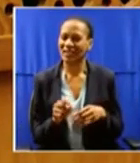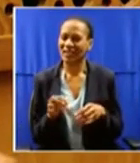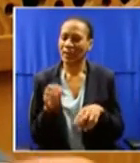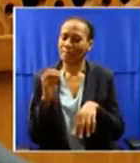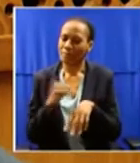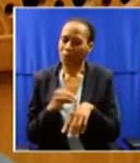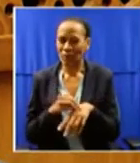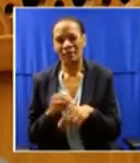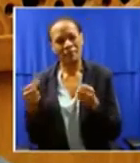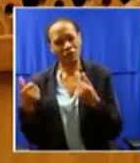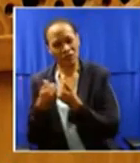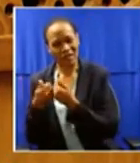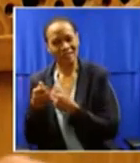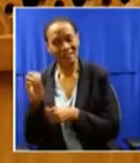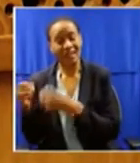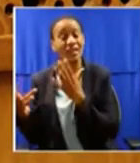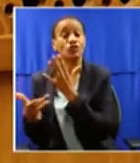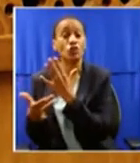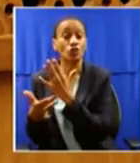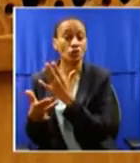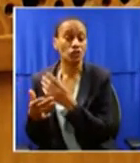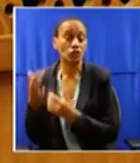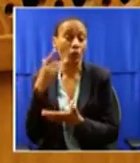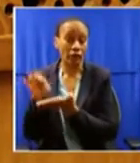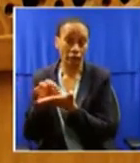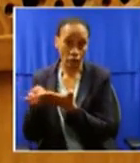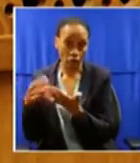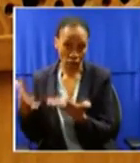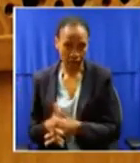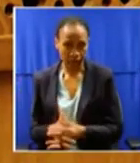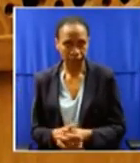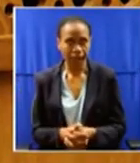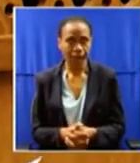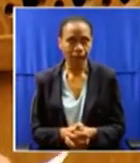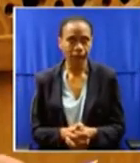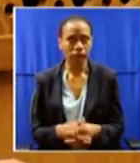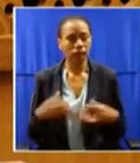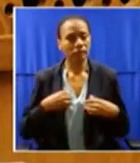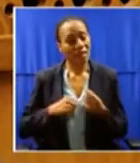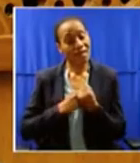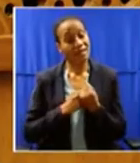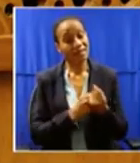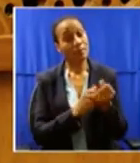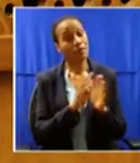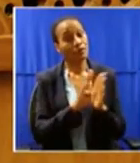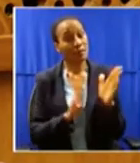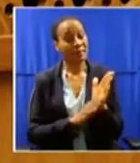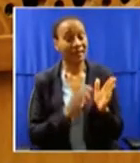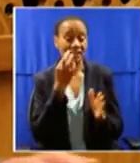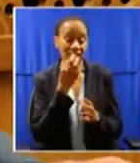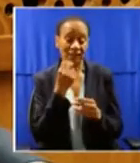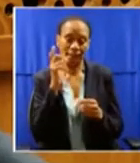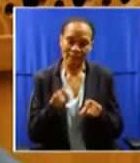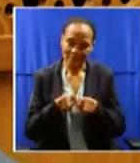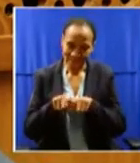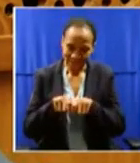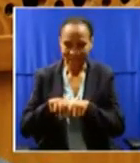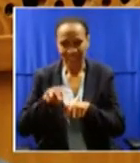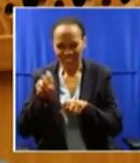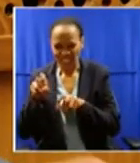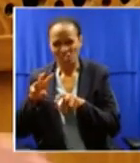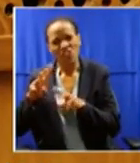of electronic voting. So we support the deletion of the references in the bill to allow for the testing of such